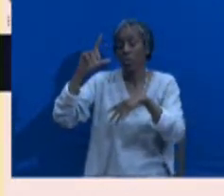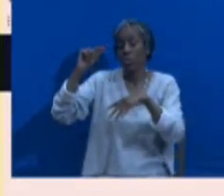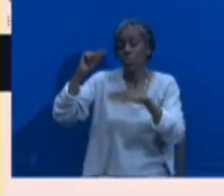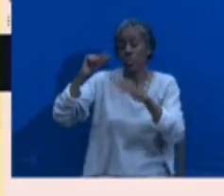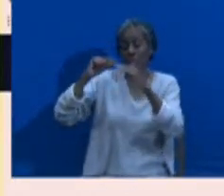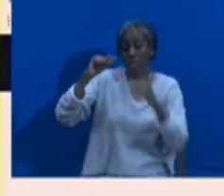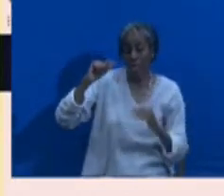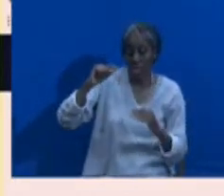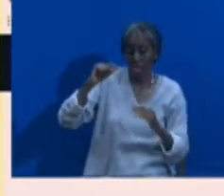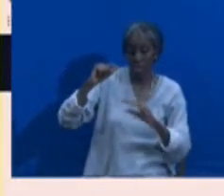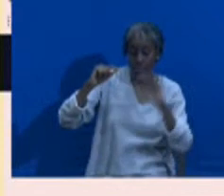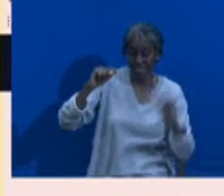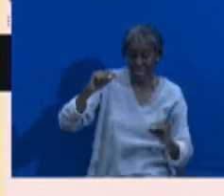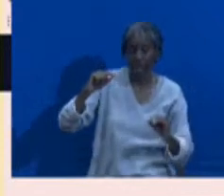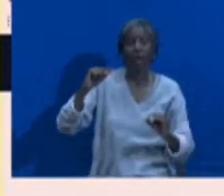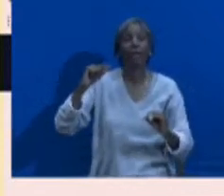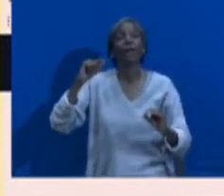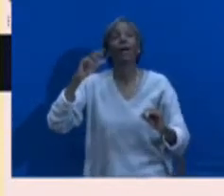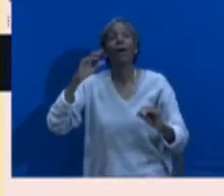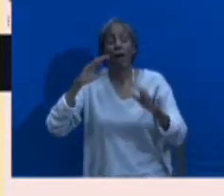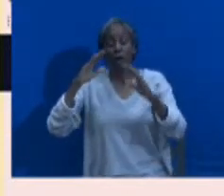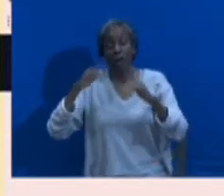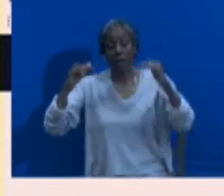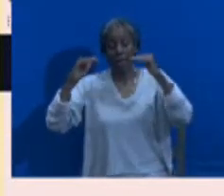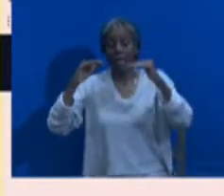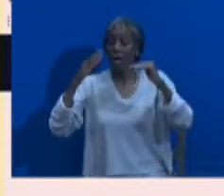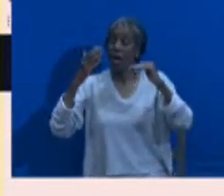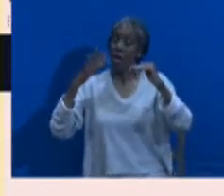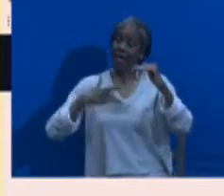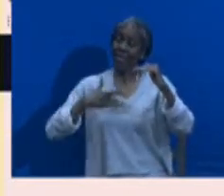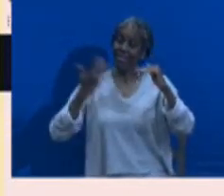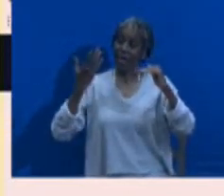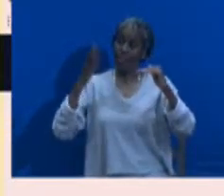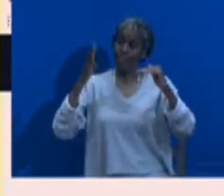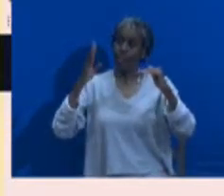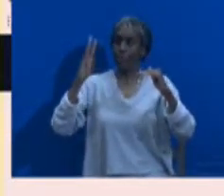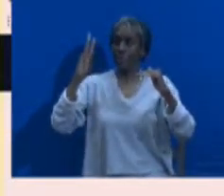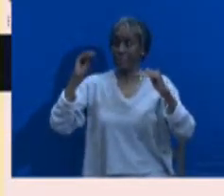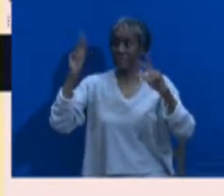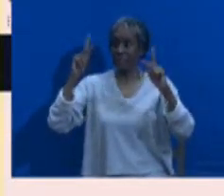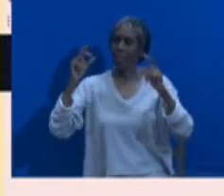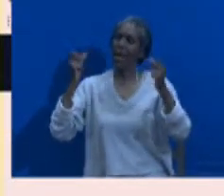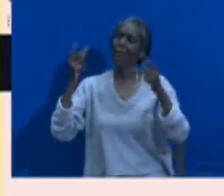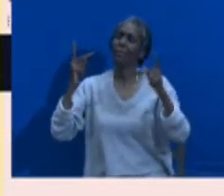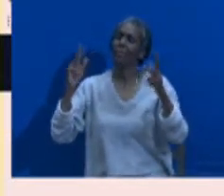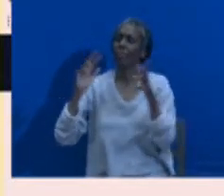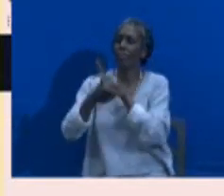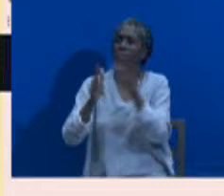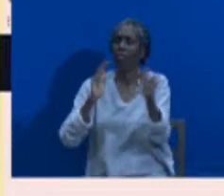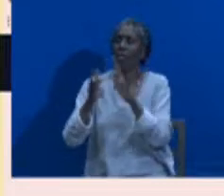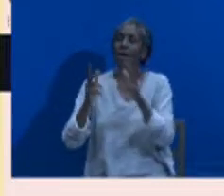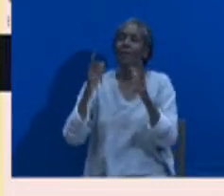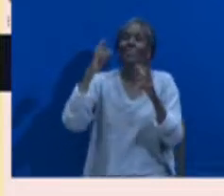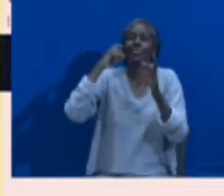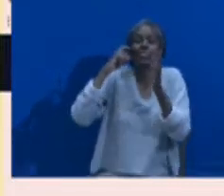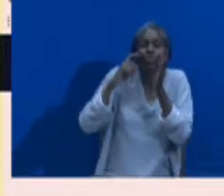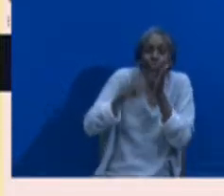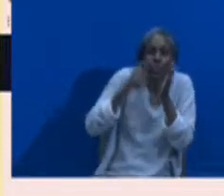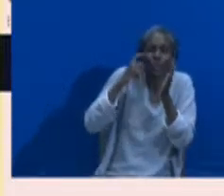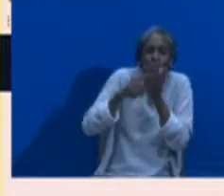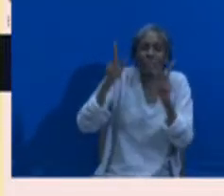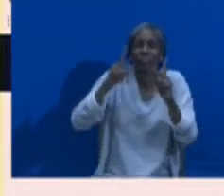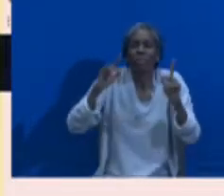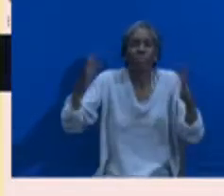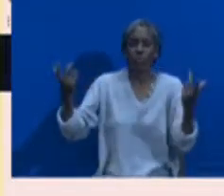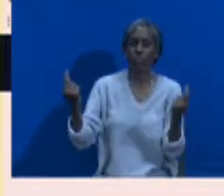more activity. The greater than 60 shows you the percent of people on the road. So it just gives you a picture of what is